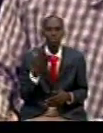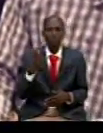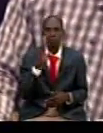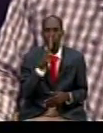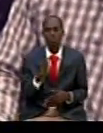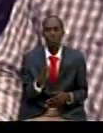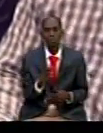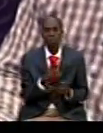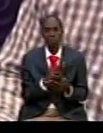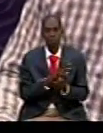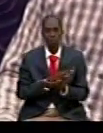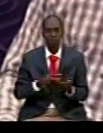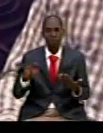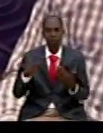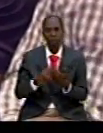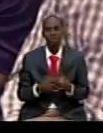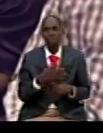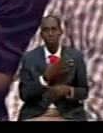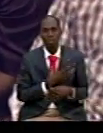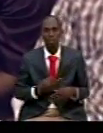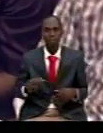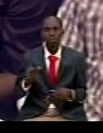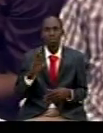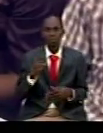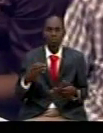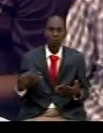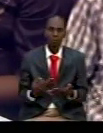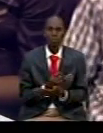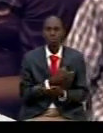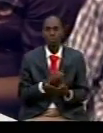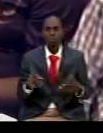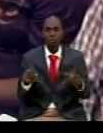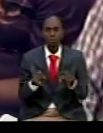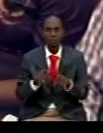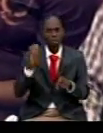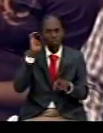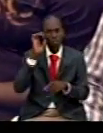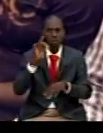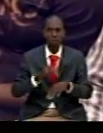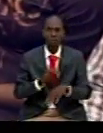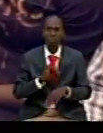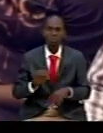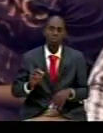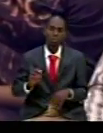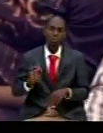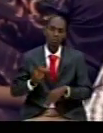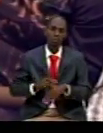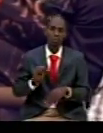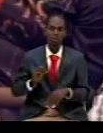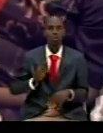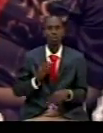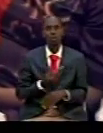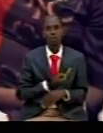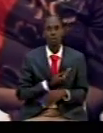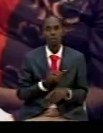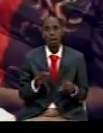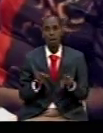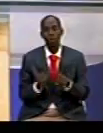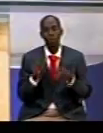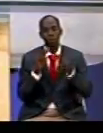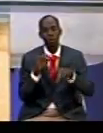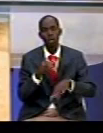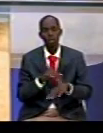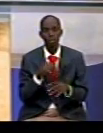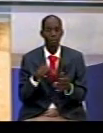be refreshing as it touches us. As we look at the passage, the